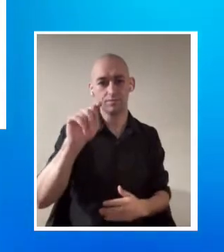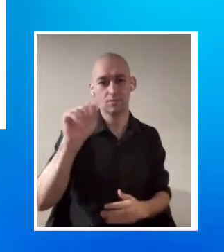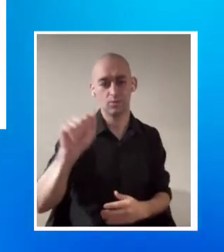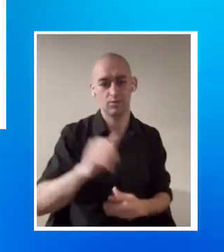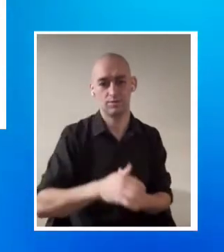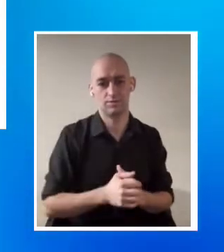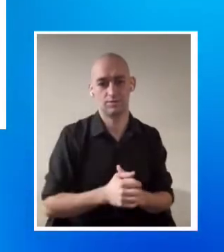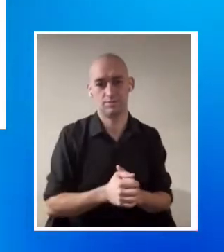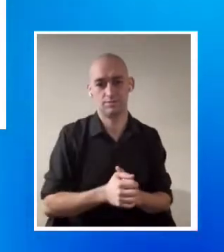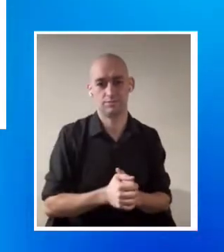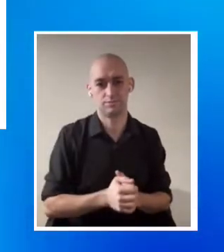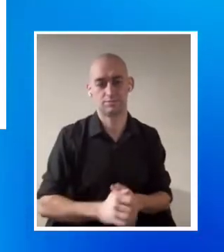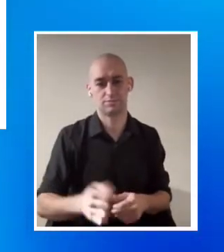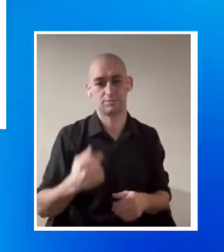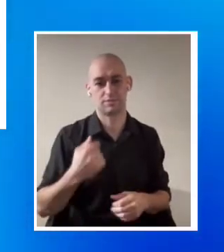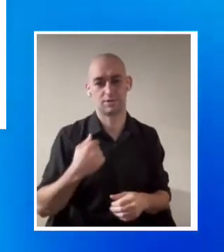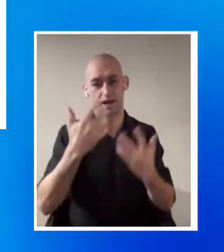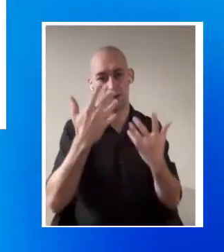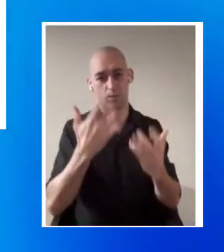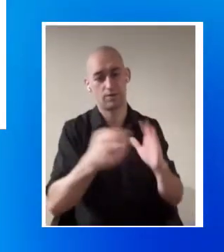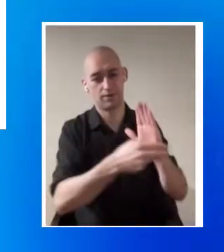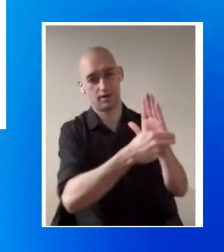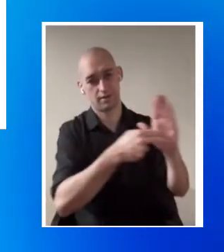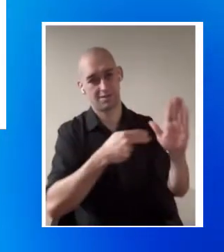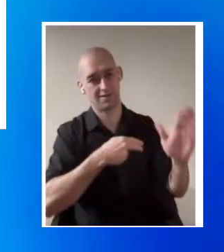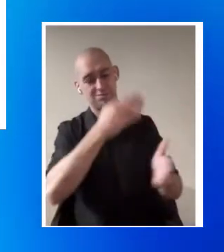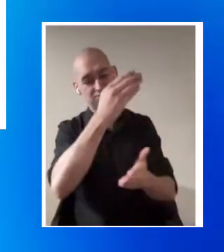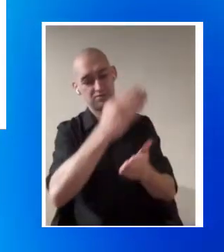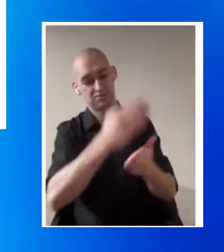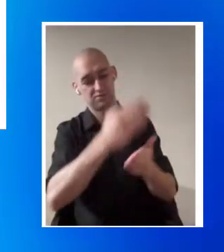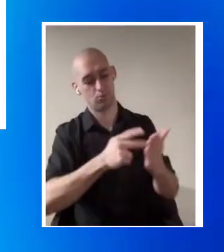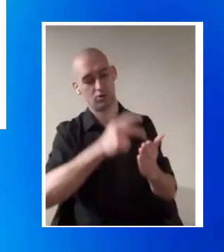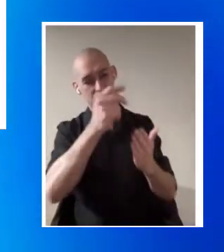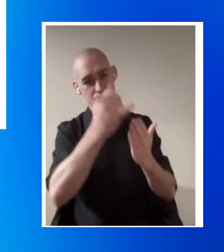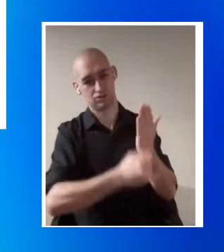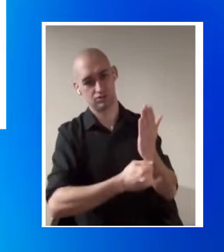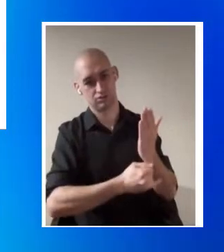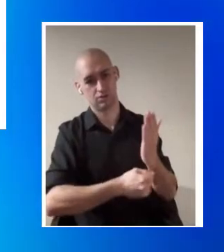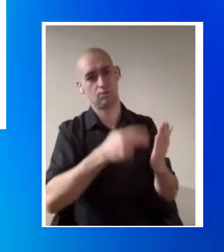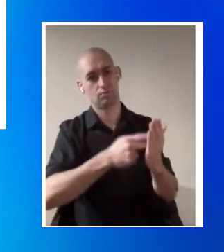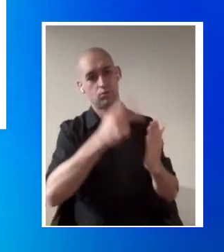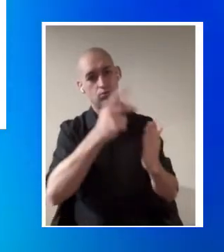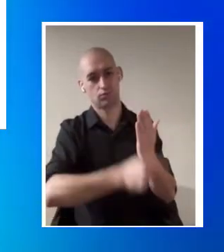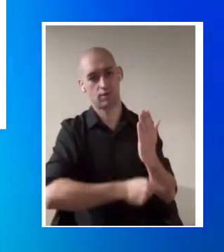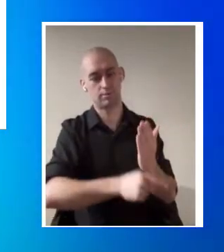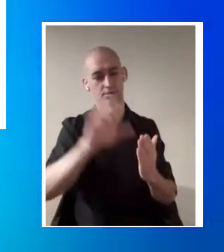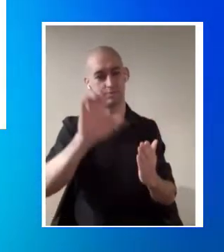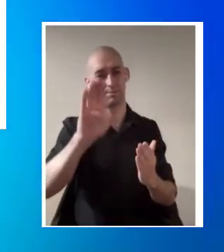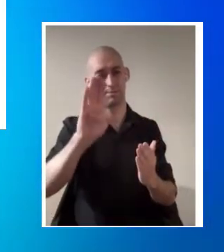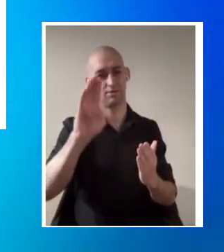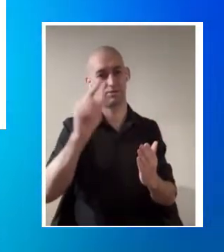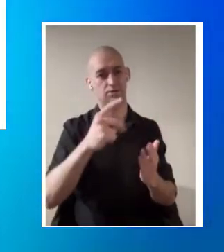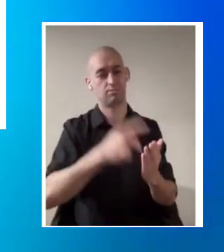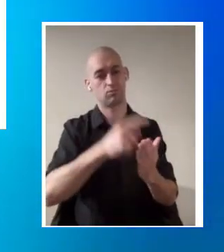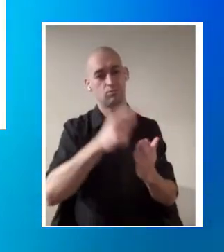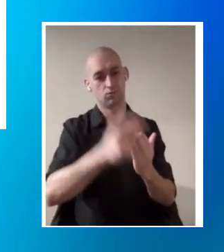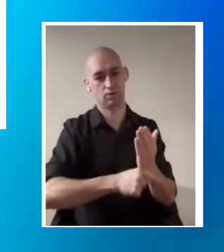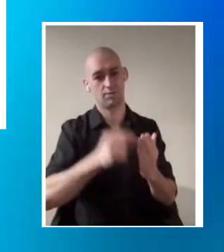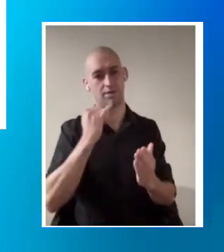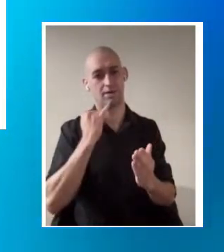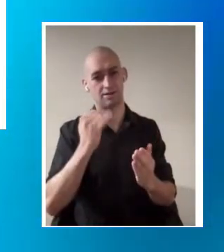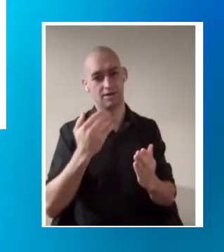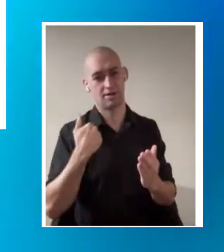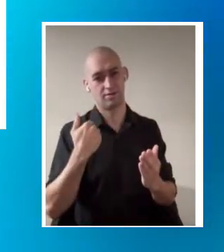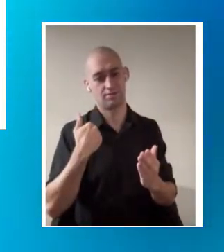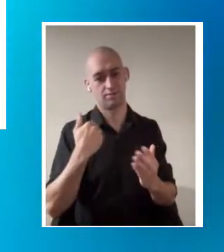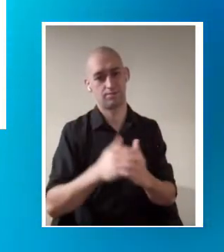So I want to highlight some of the projects and programs that CDBG, Home, and ESG have funded. For